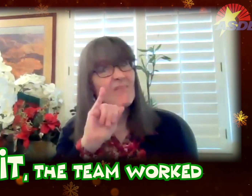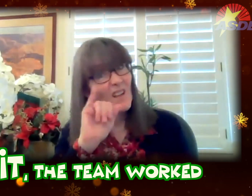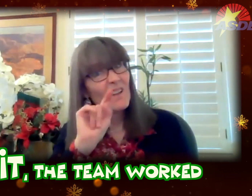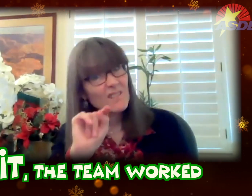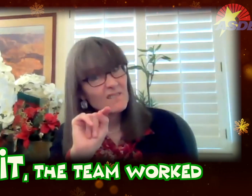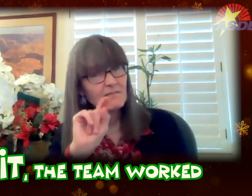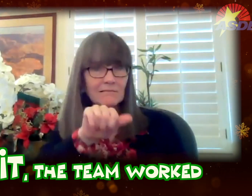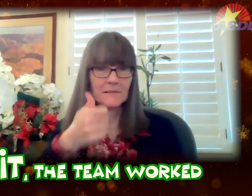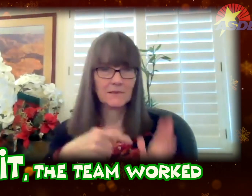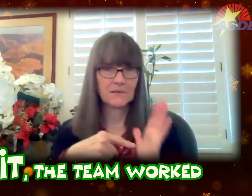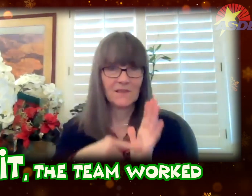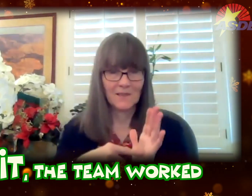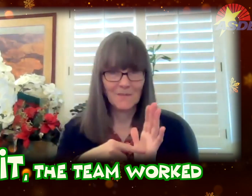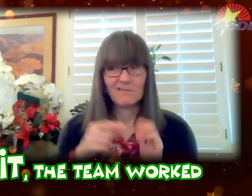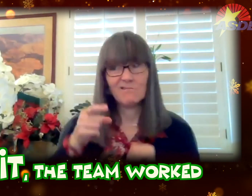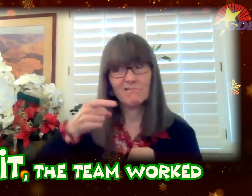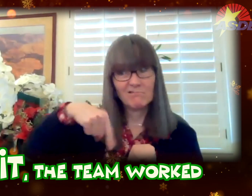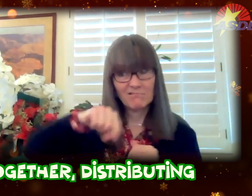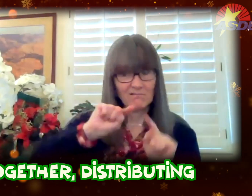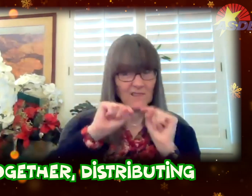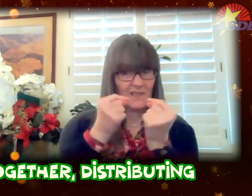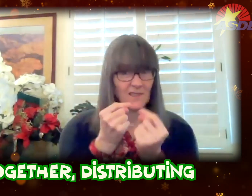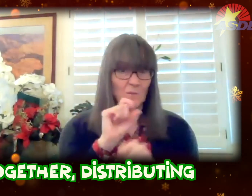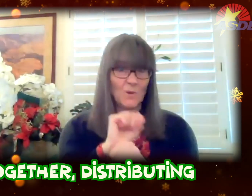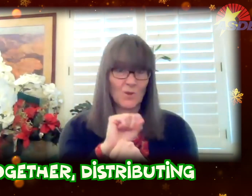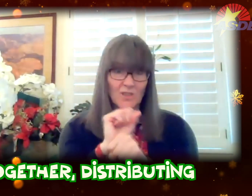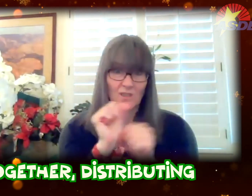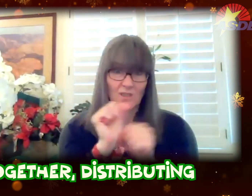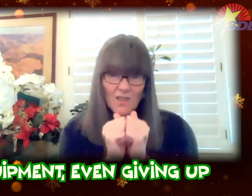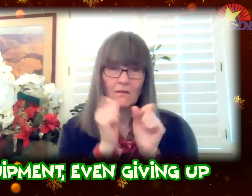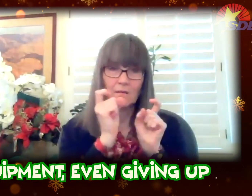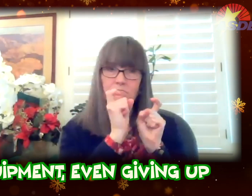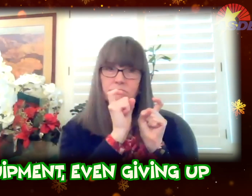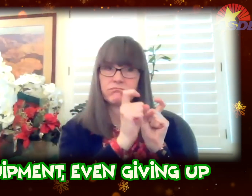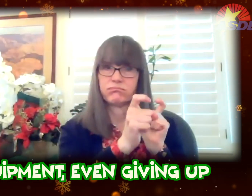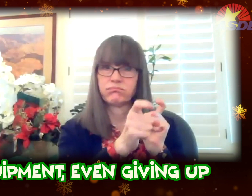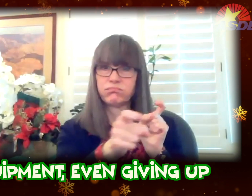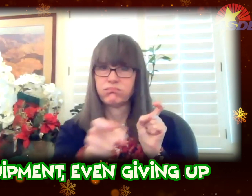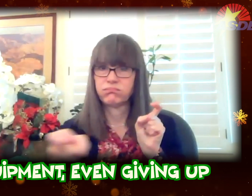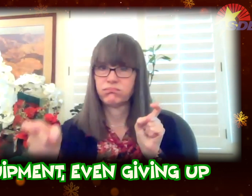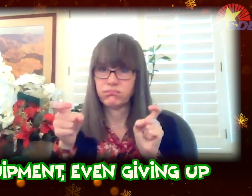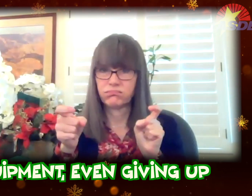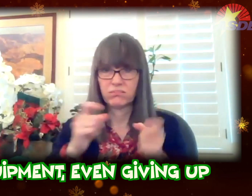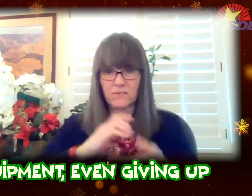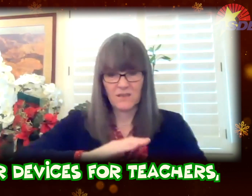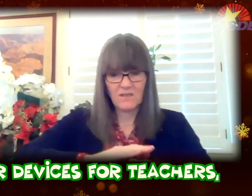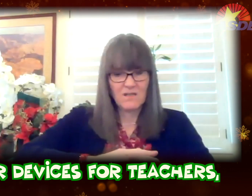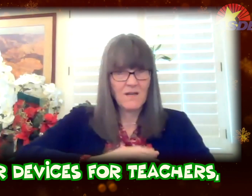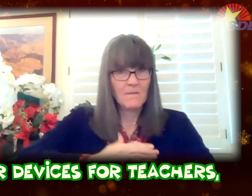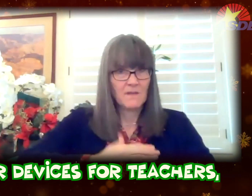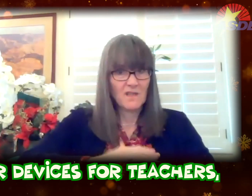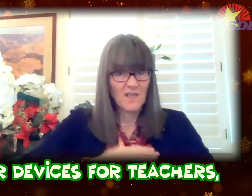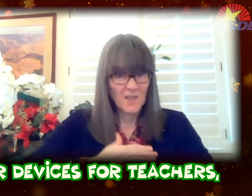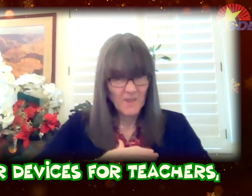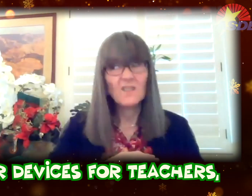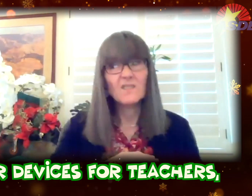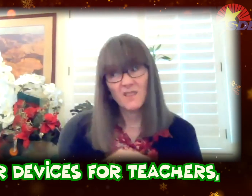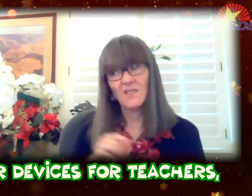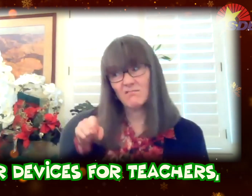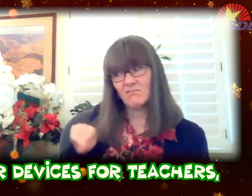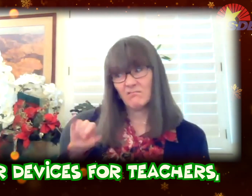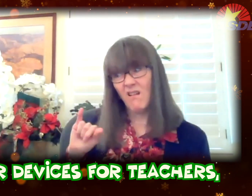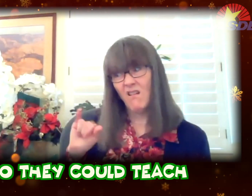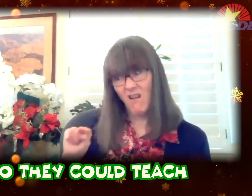In IT, the team worked together distributing equipment, even giving up their devices